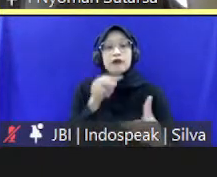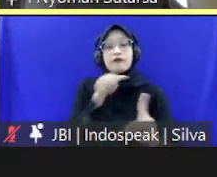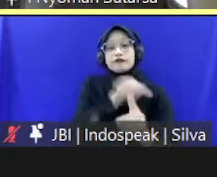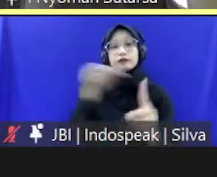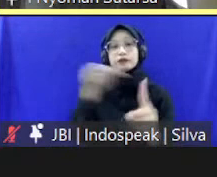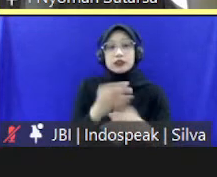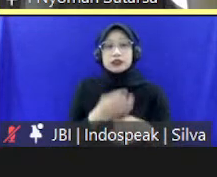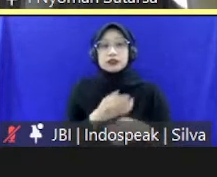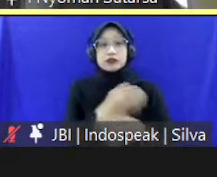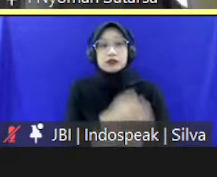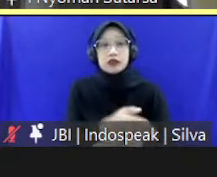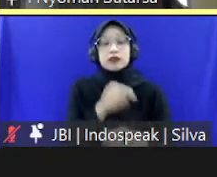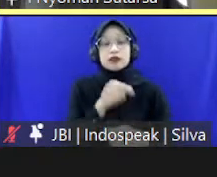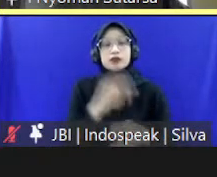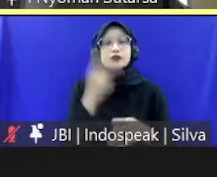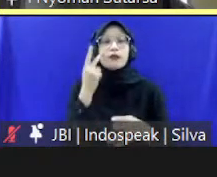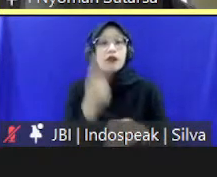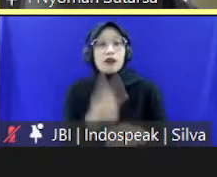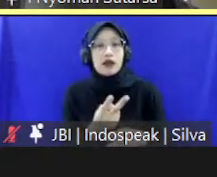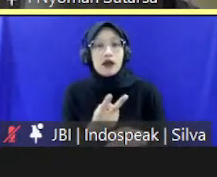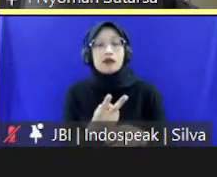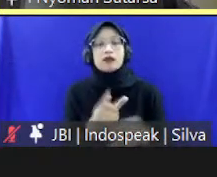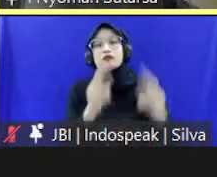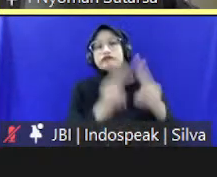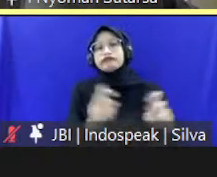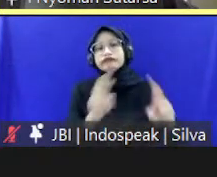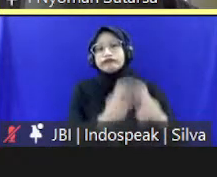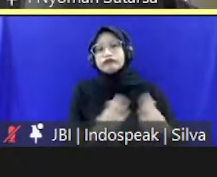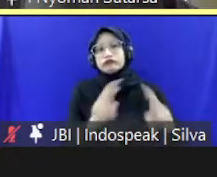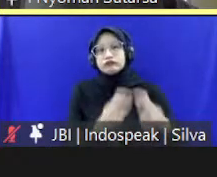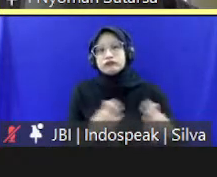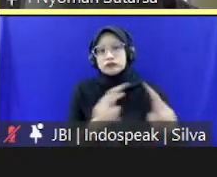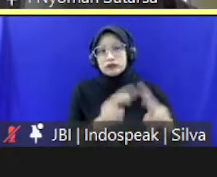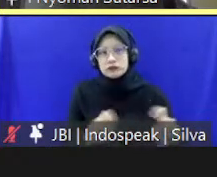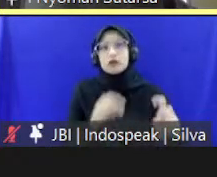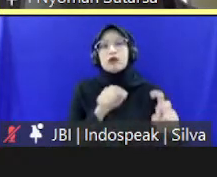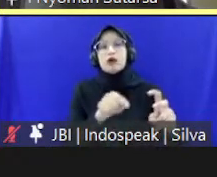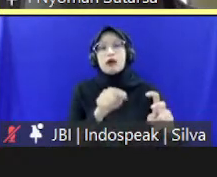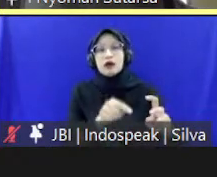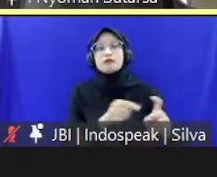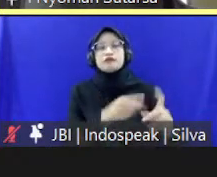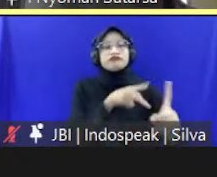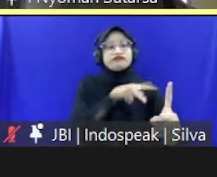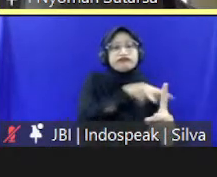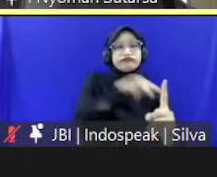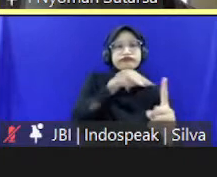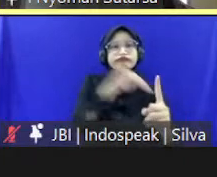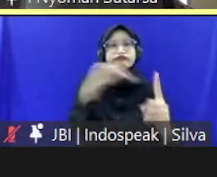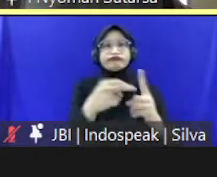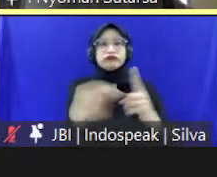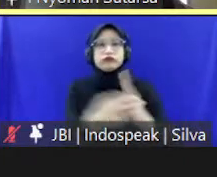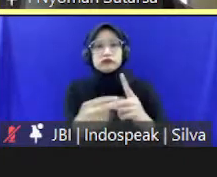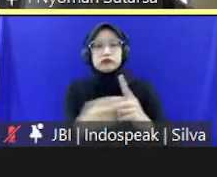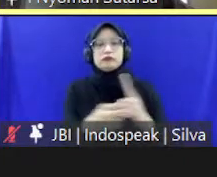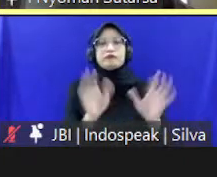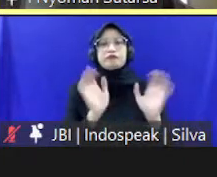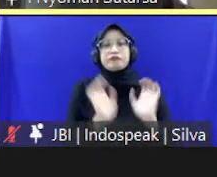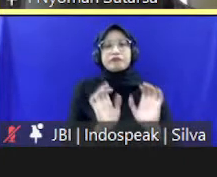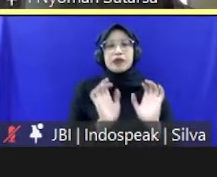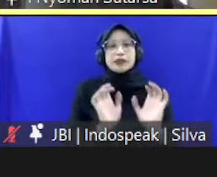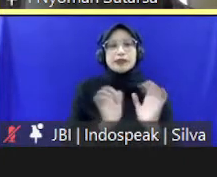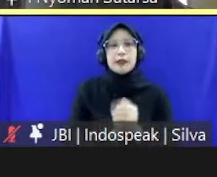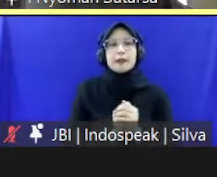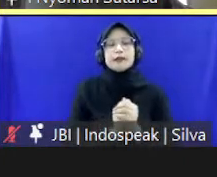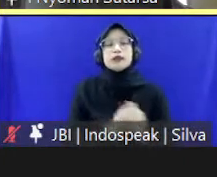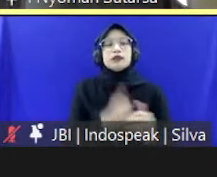of multifaceted structural determinants. It also concentrates on the relationship and the interaction between multiple factors and